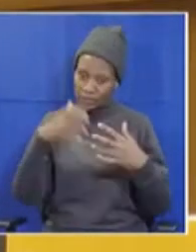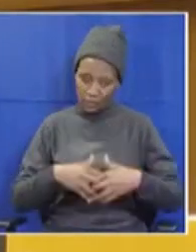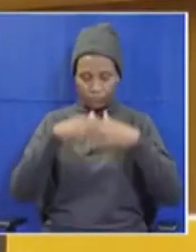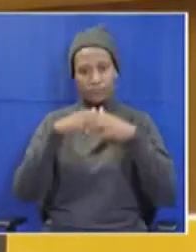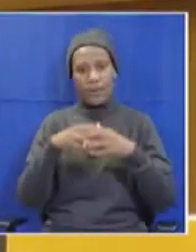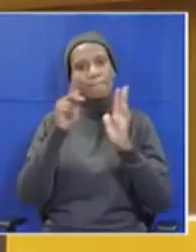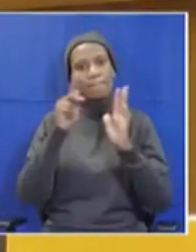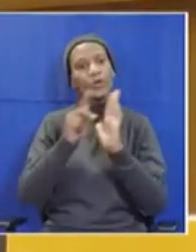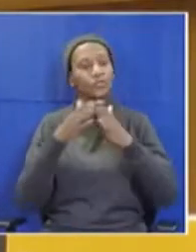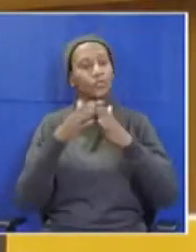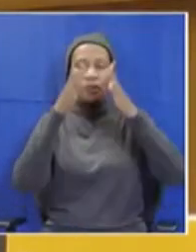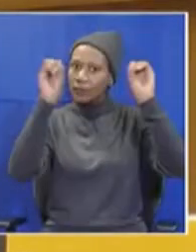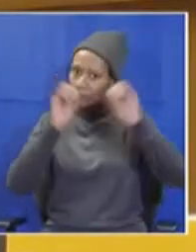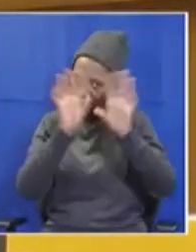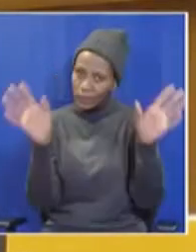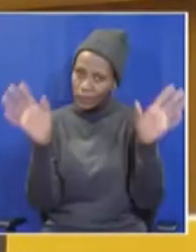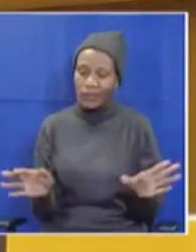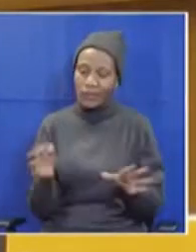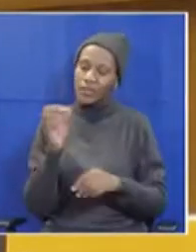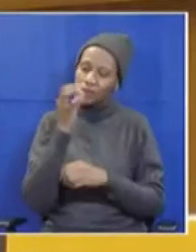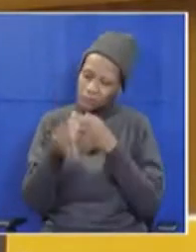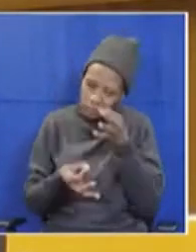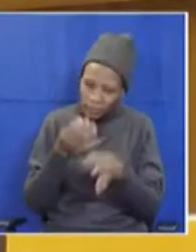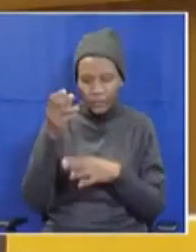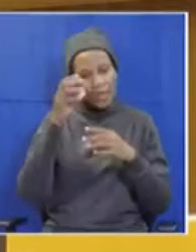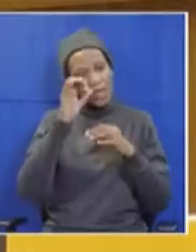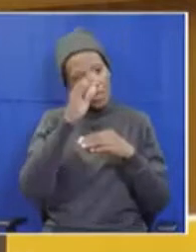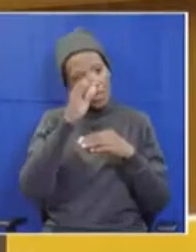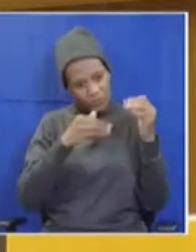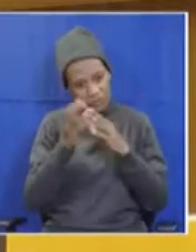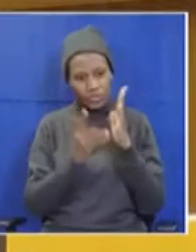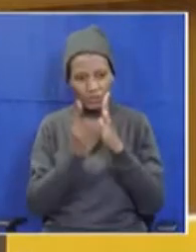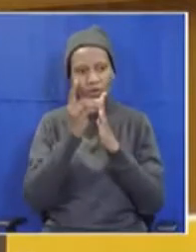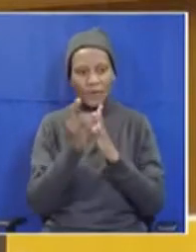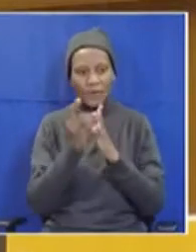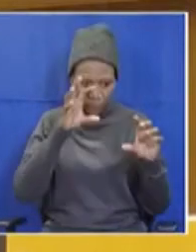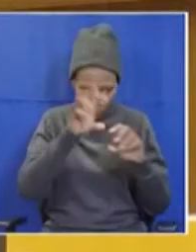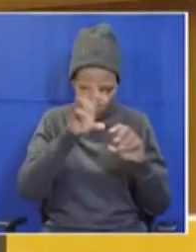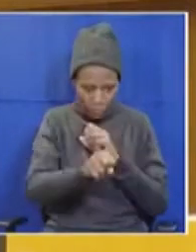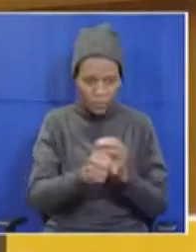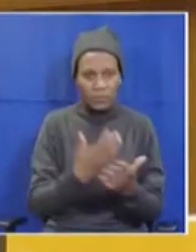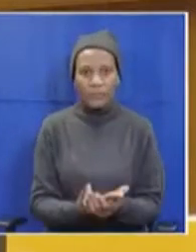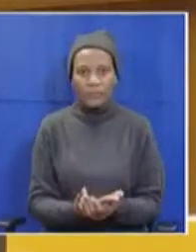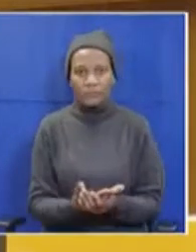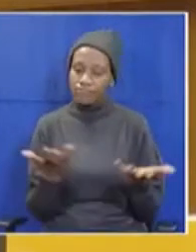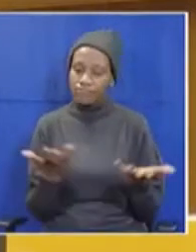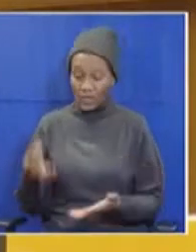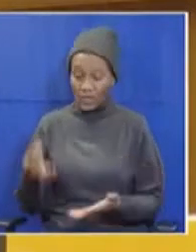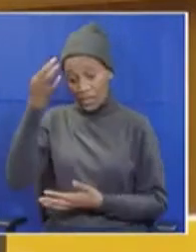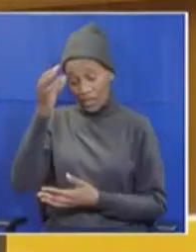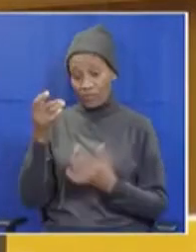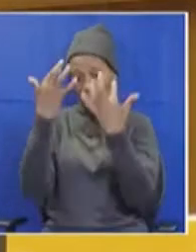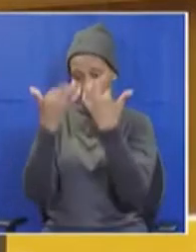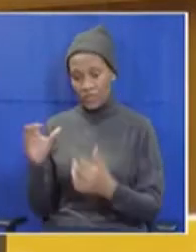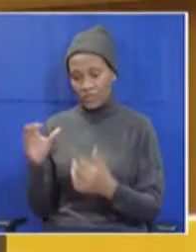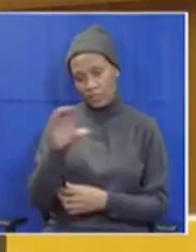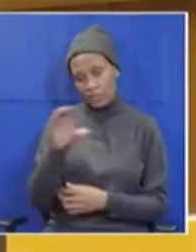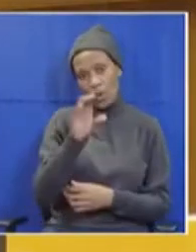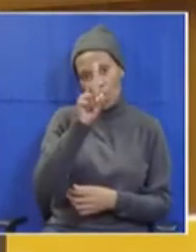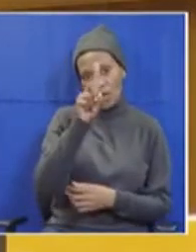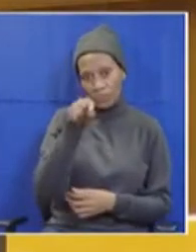basis from which infrastructure development can be undertaken. Government allocation of